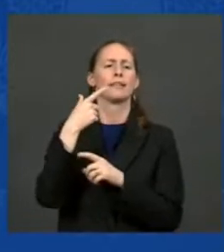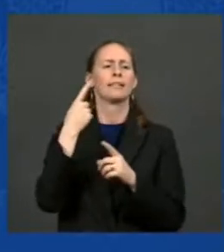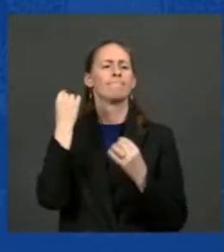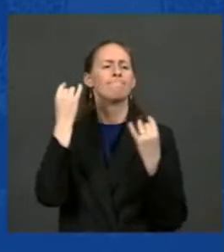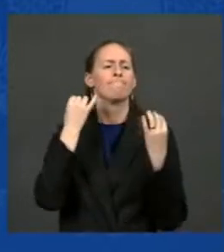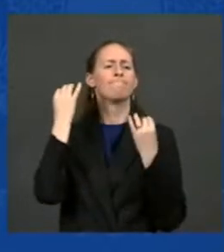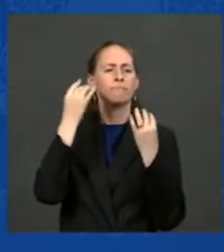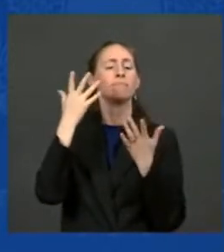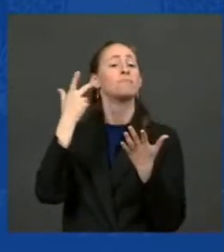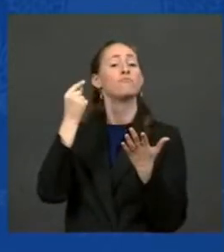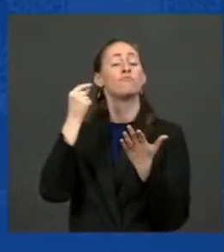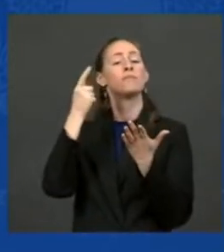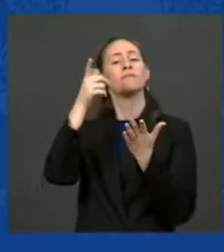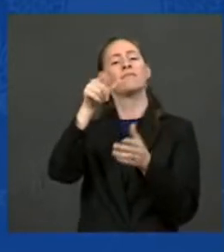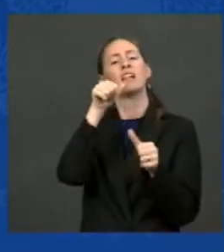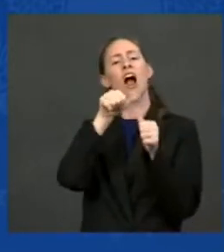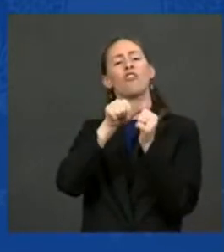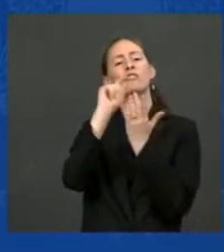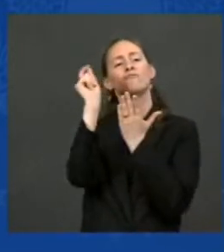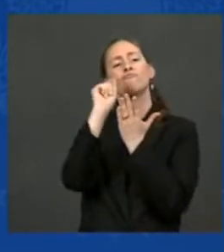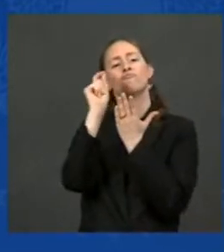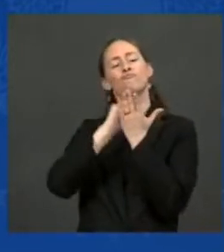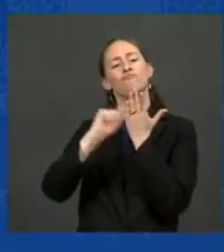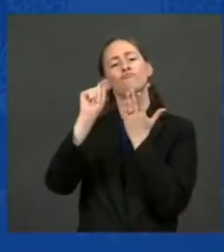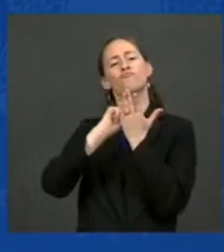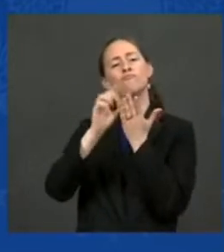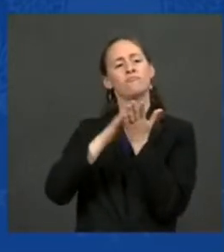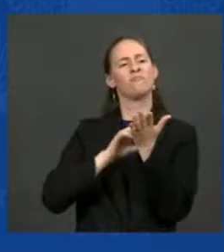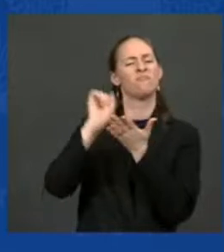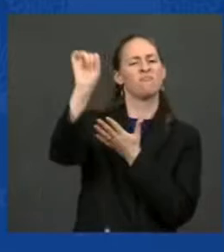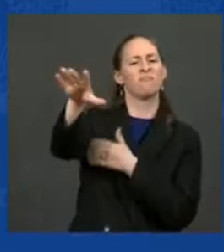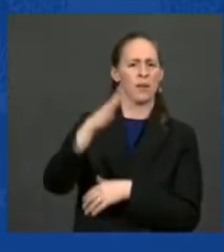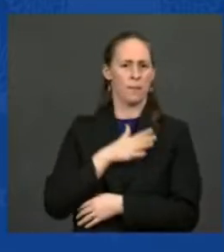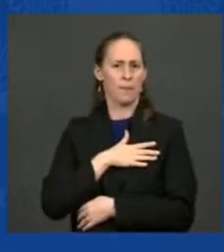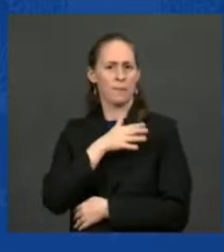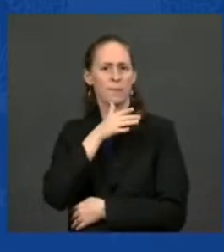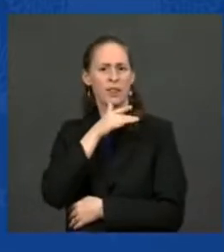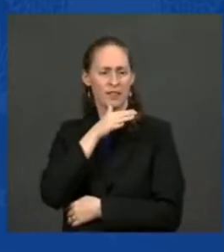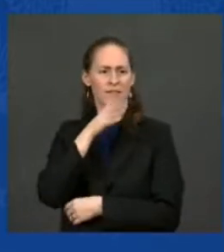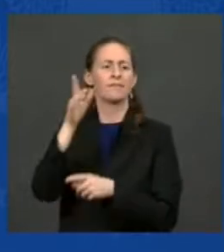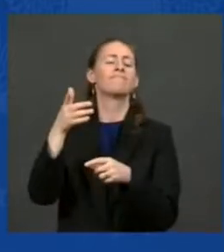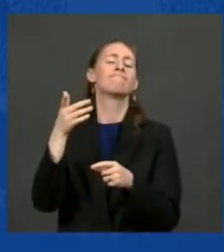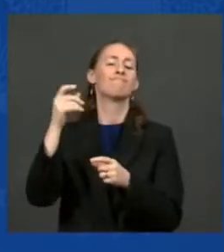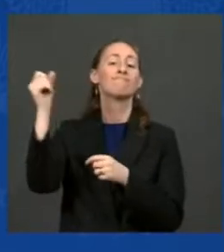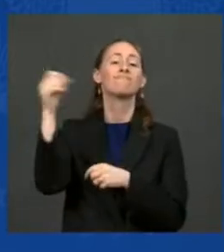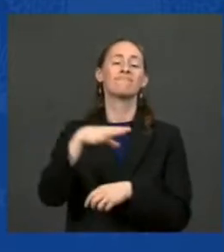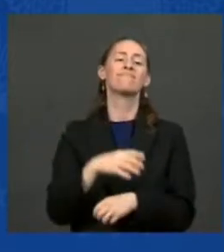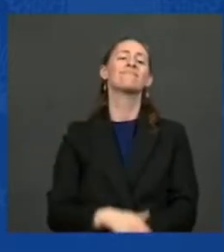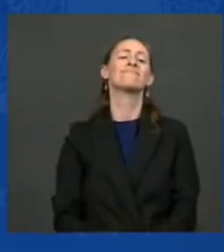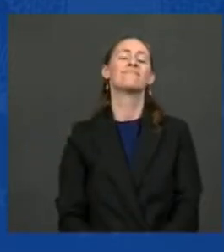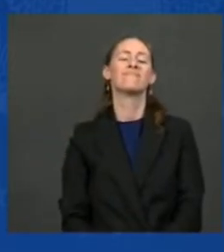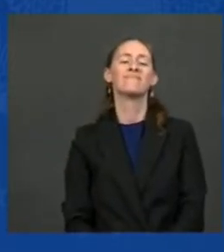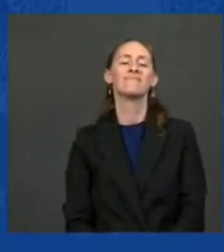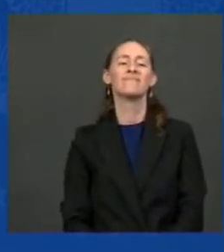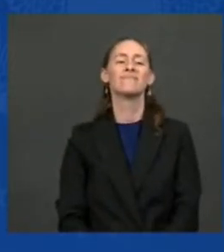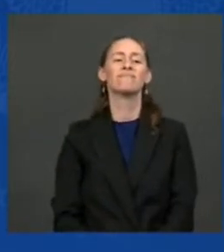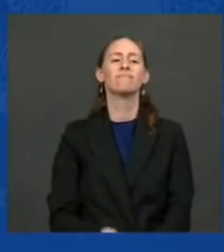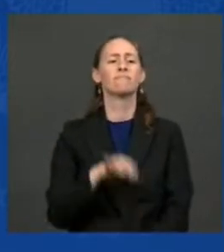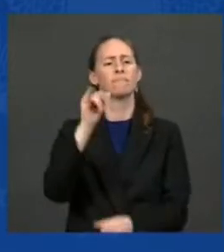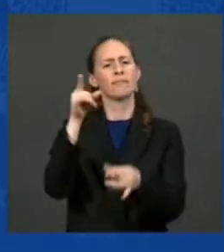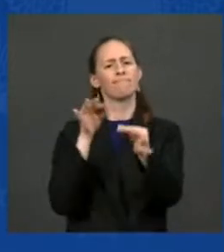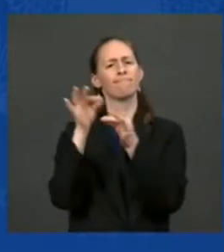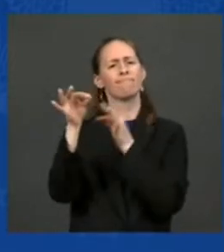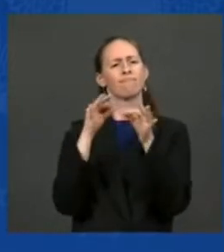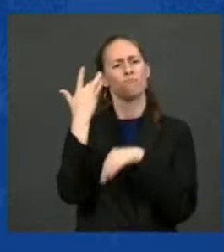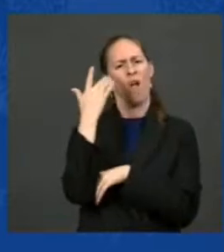of 1946, almost a year later after the trials began. The letter captures why Nuremberg resonates even today, in